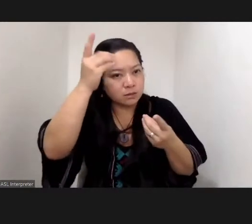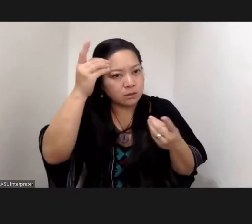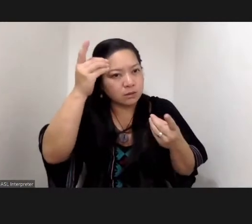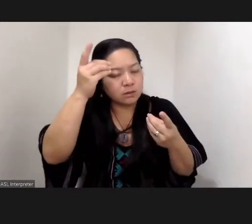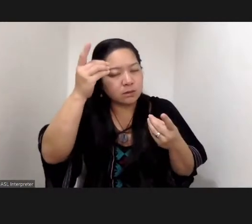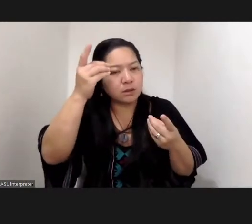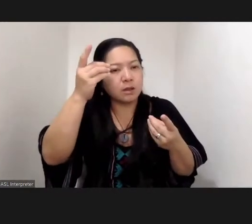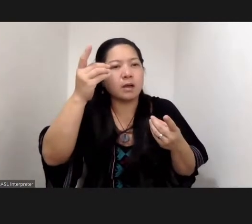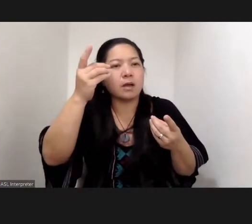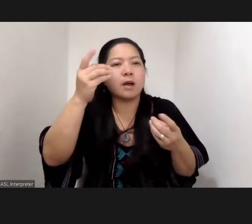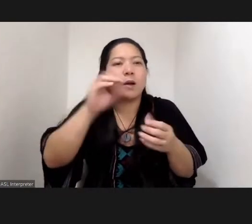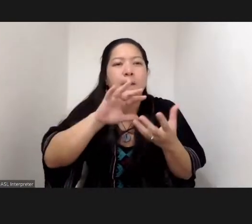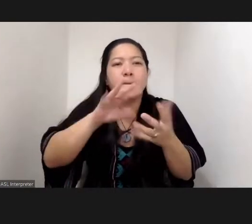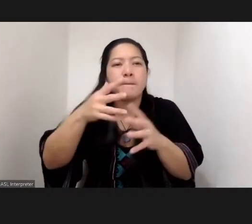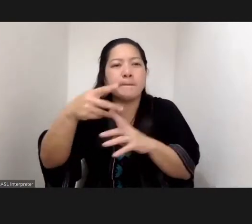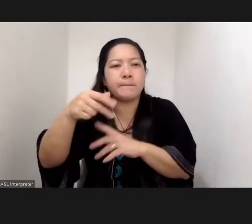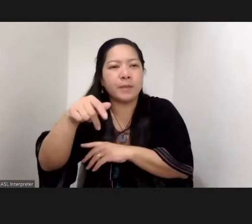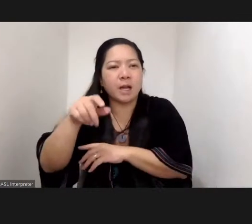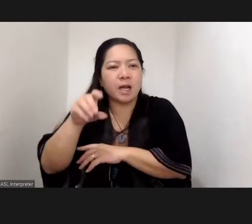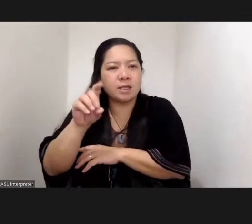pandemics, and so forth.